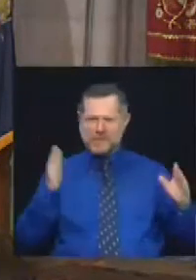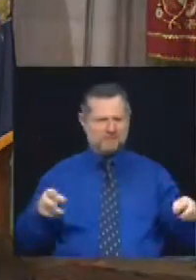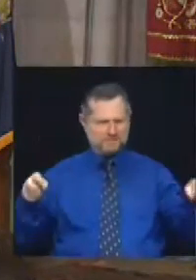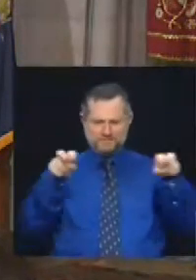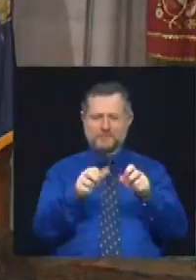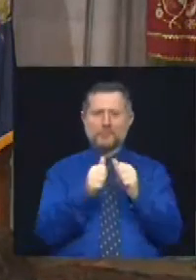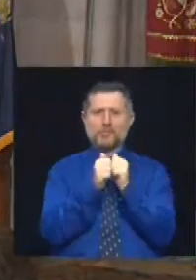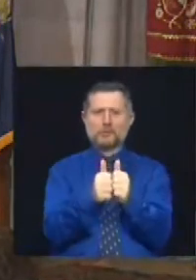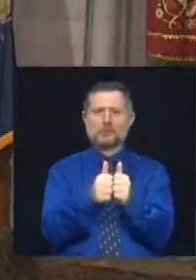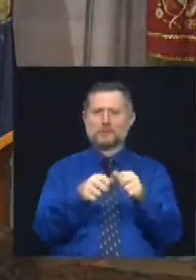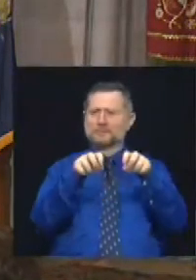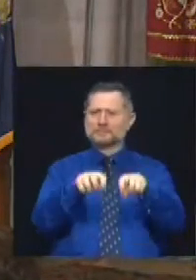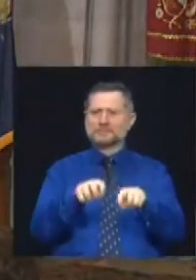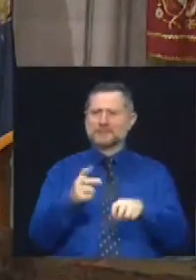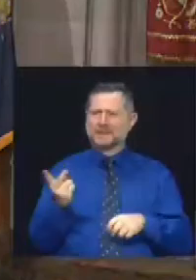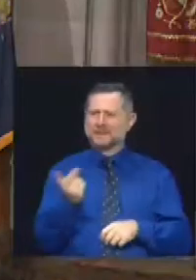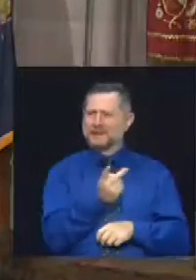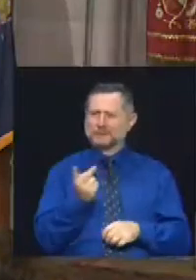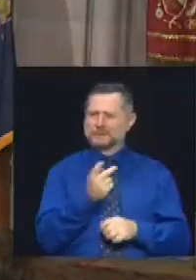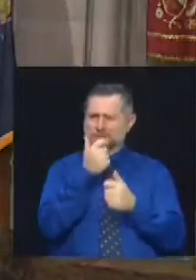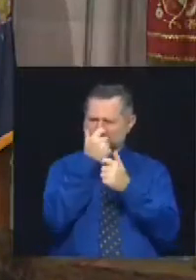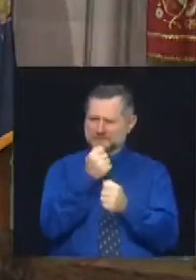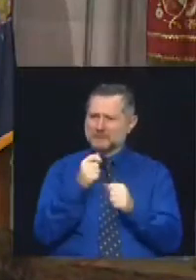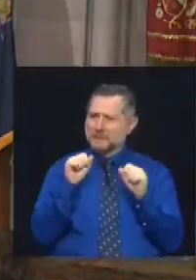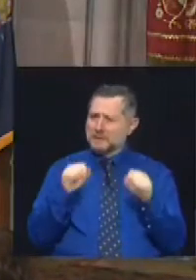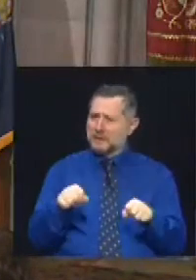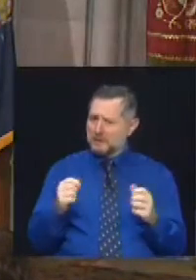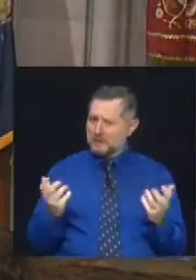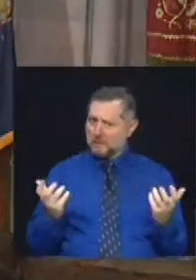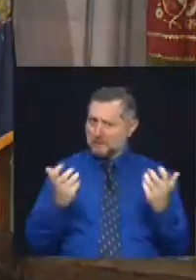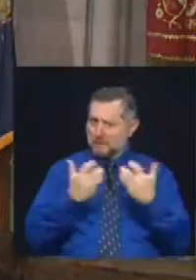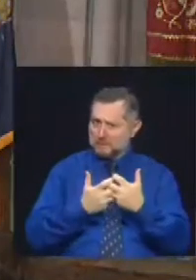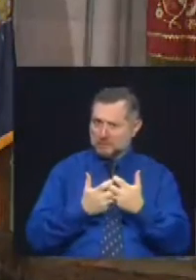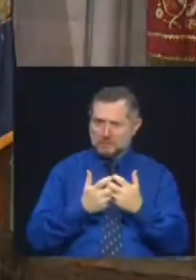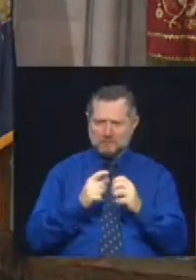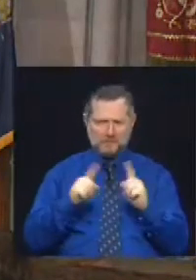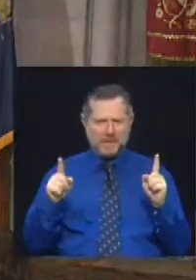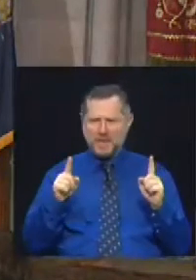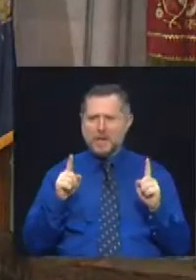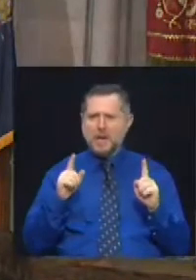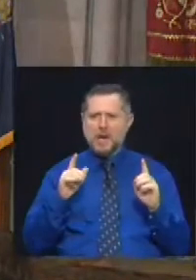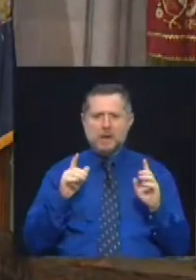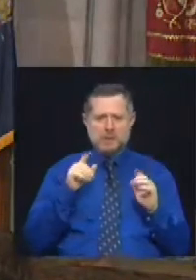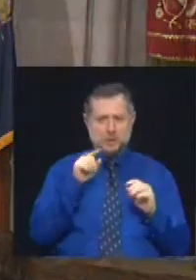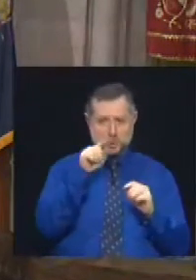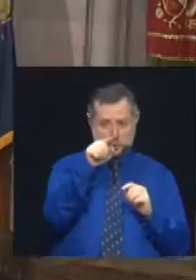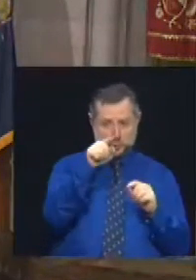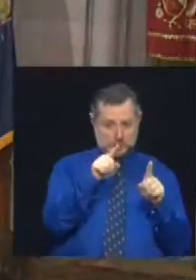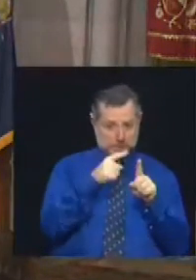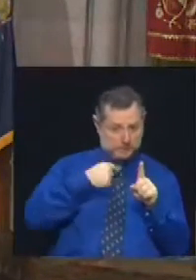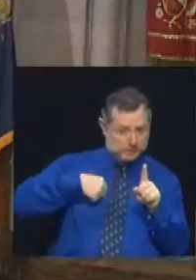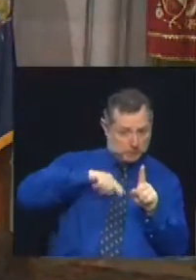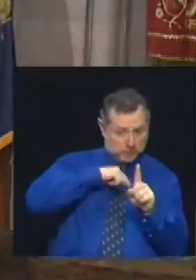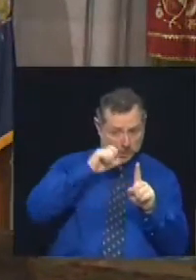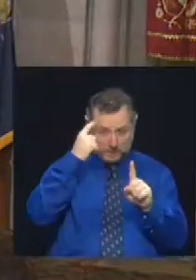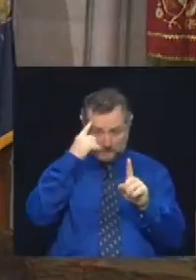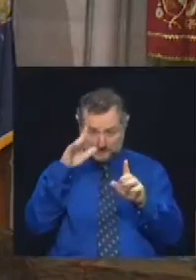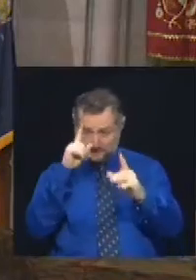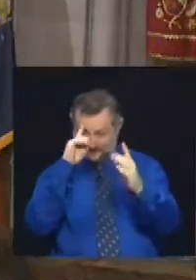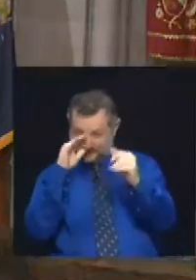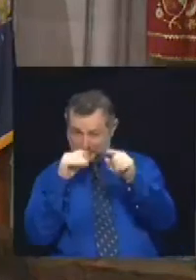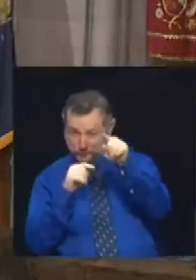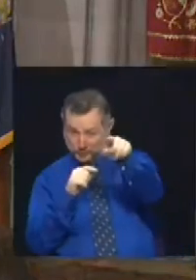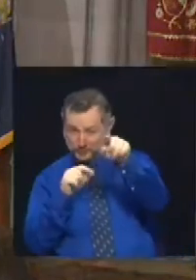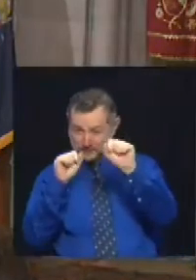that their interests could have and should have been aligned. How soon can we expect to see you sitting at a joint news conference with Mayor de